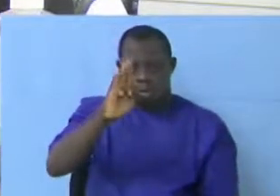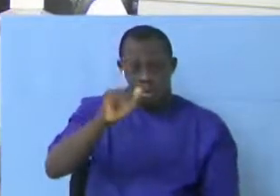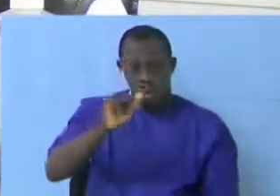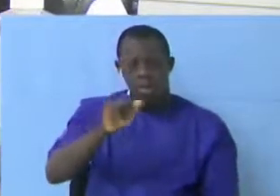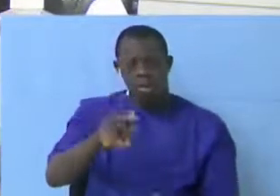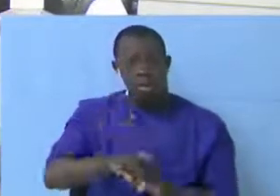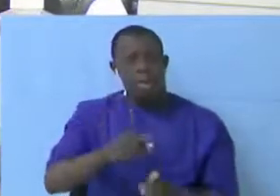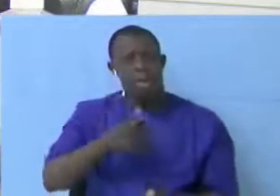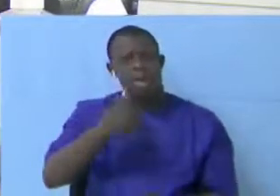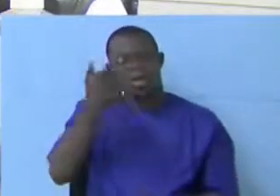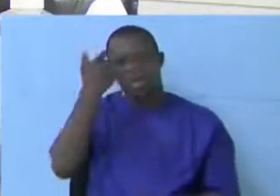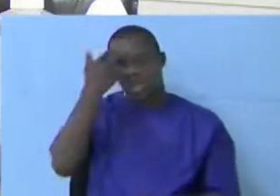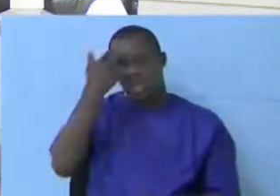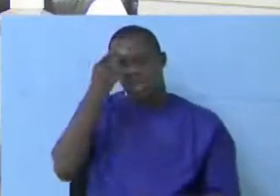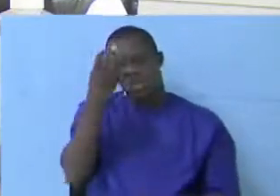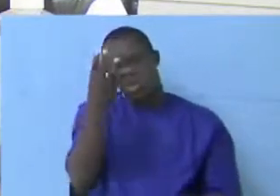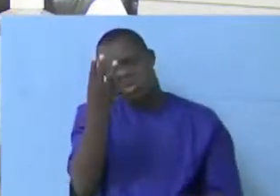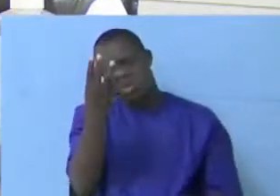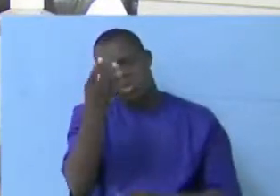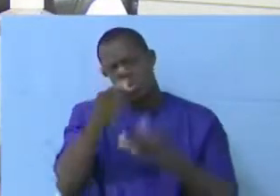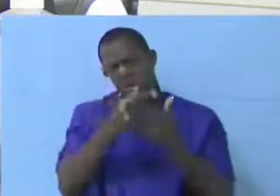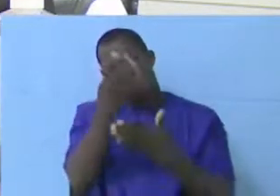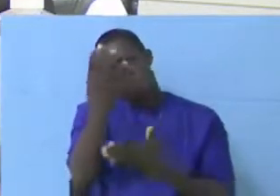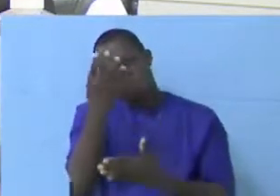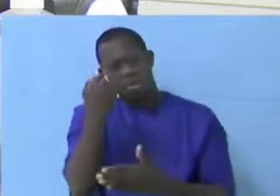I think 3 or 4 days after,